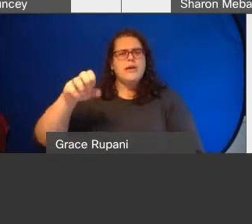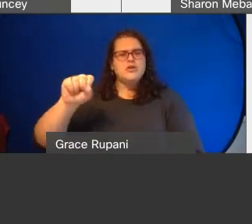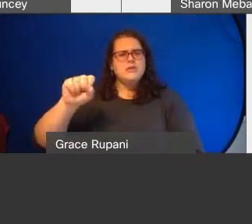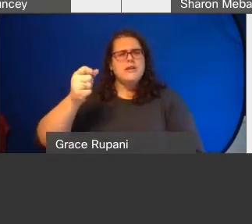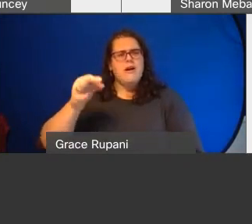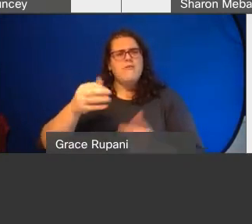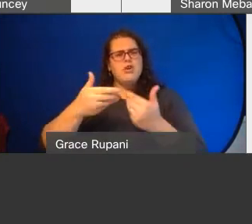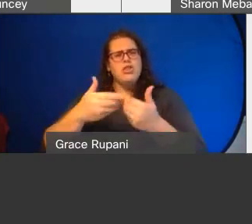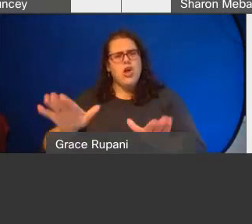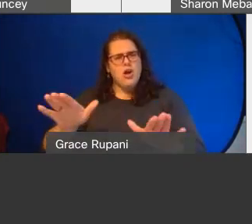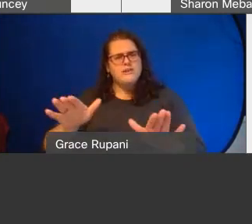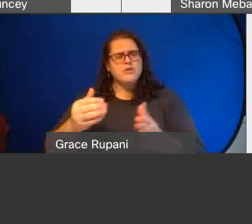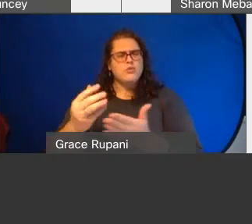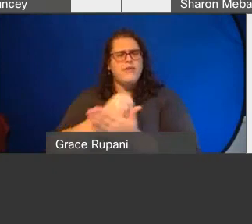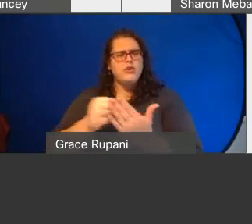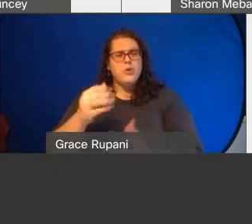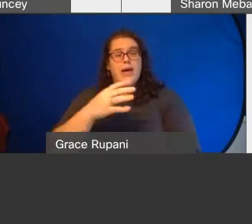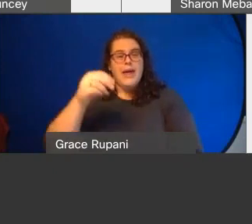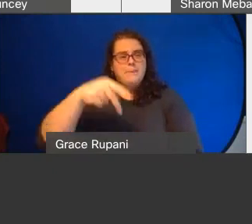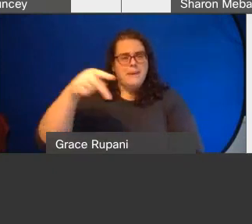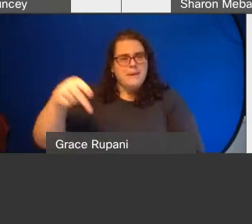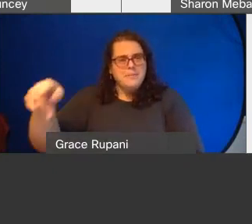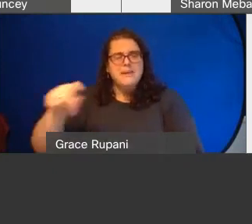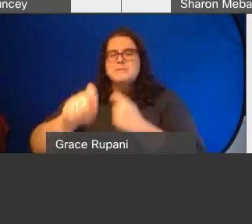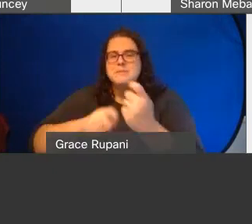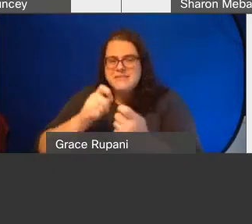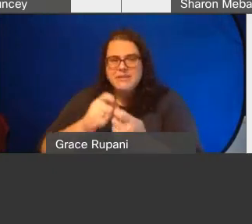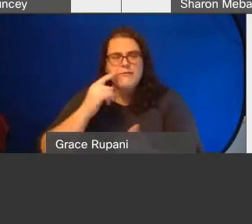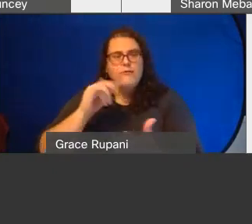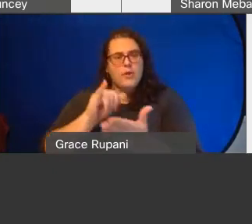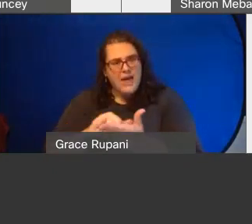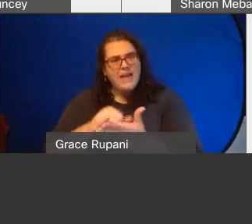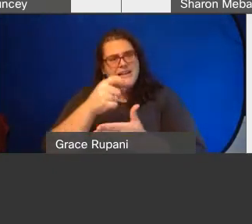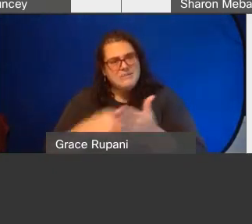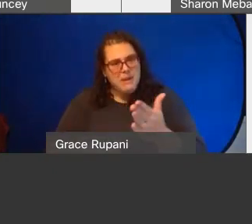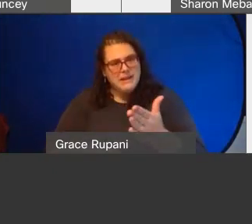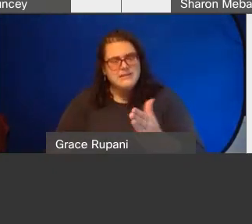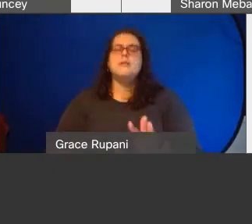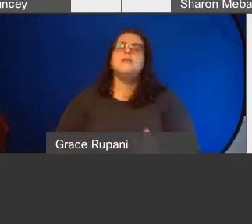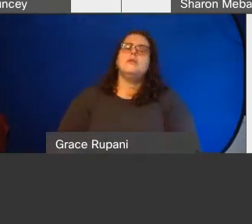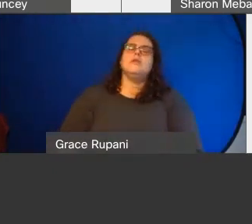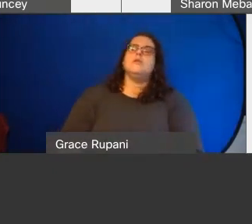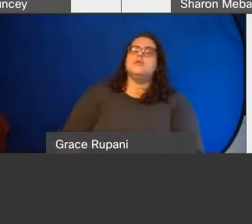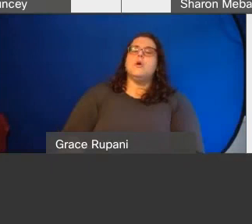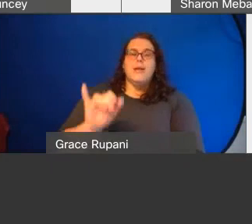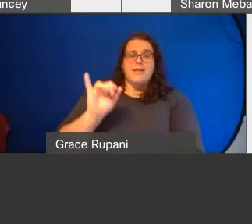the PPP is expressly dedicated for that expense? That's a question that